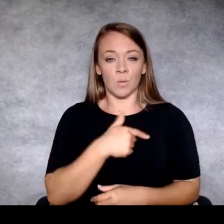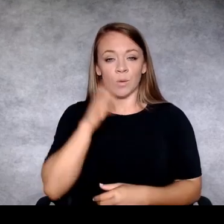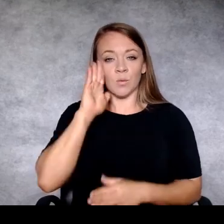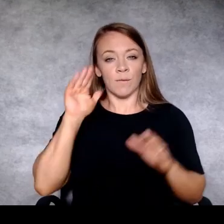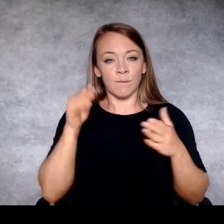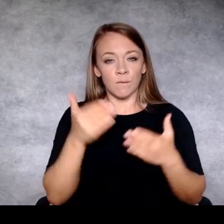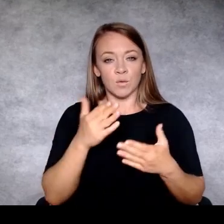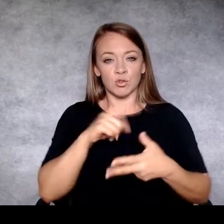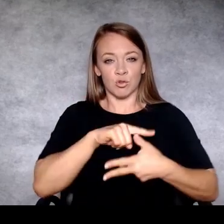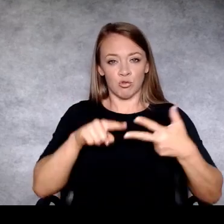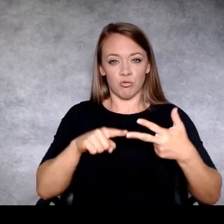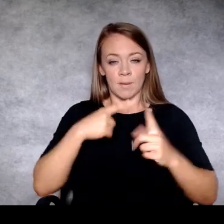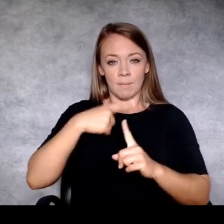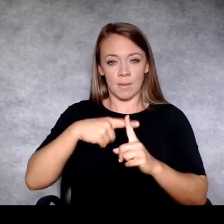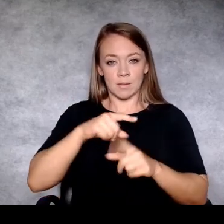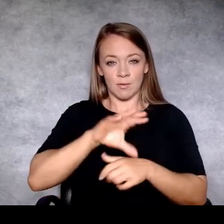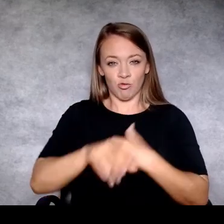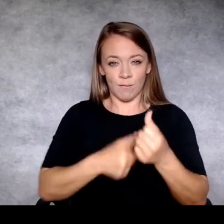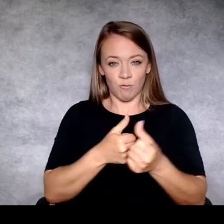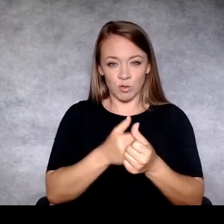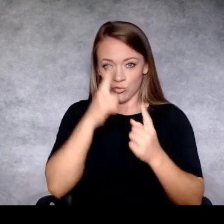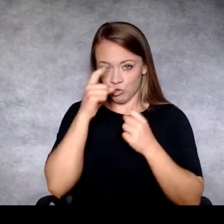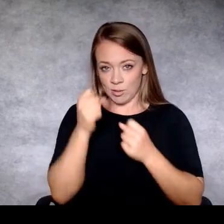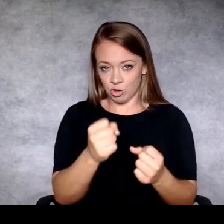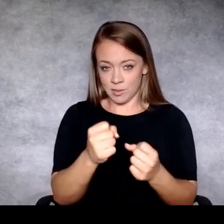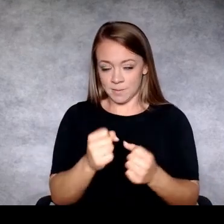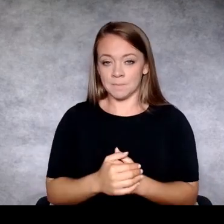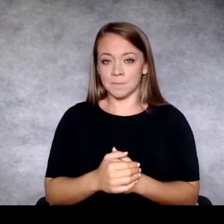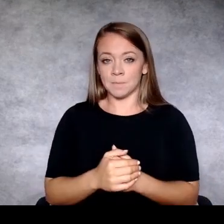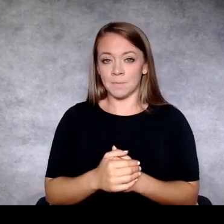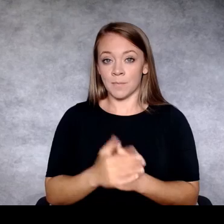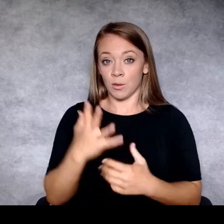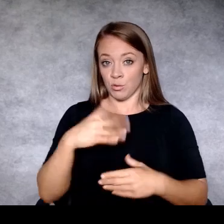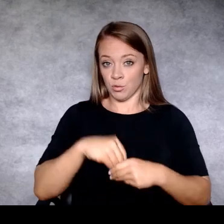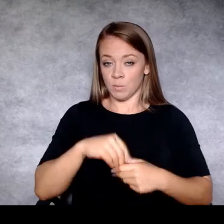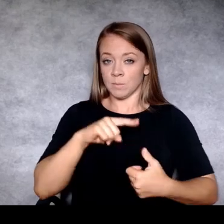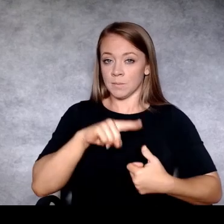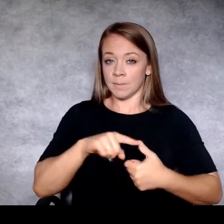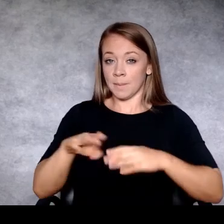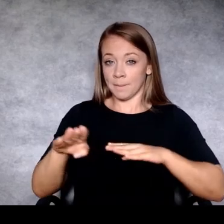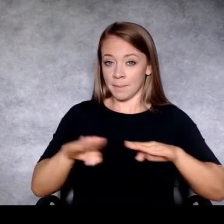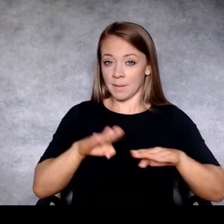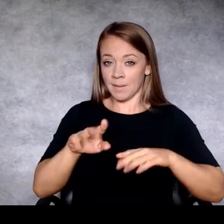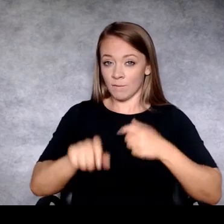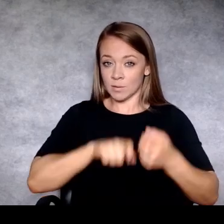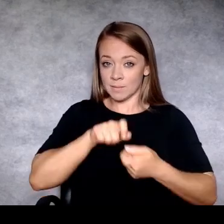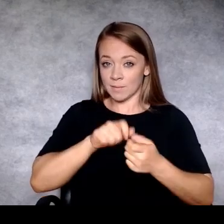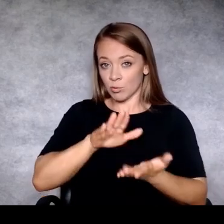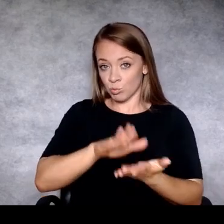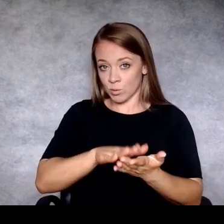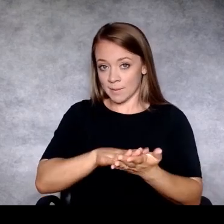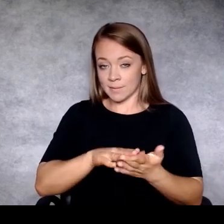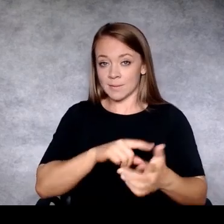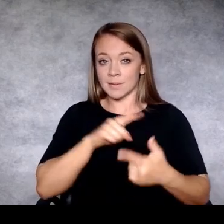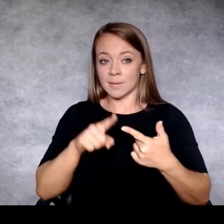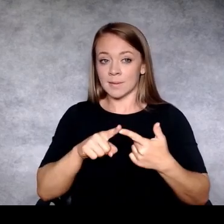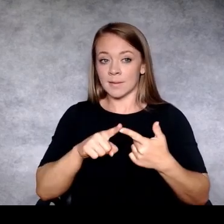Today, we will focus on 3 positive reinforcement strategies. These include behavior-specific